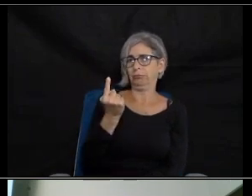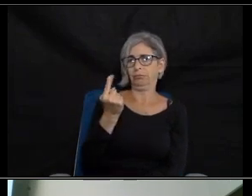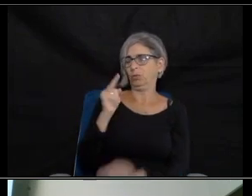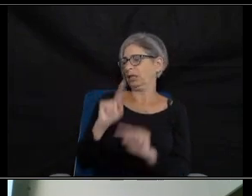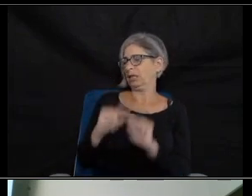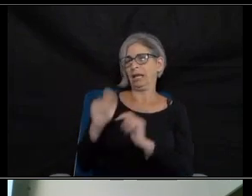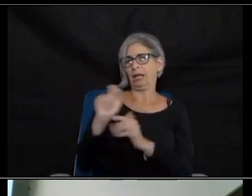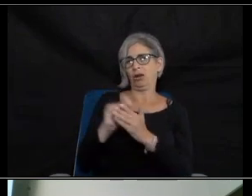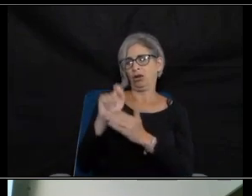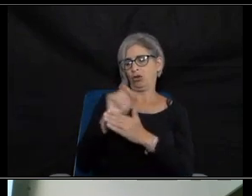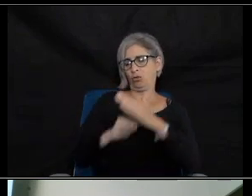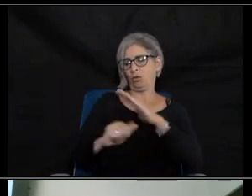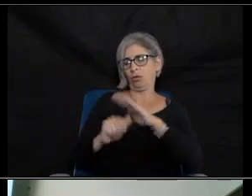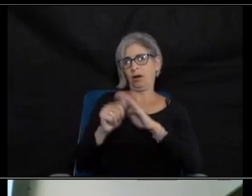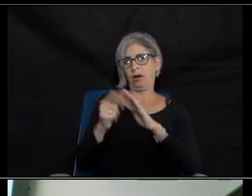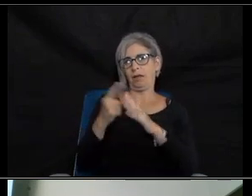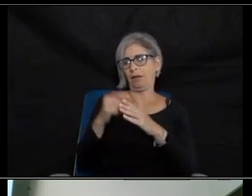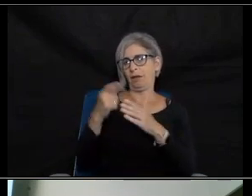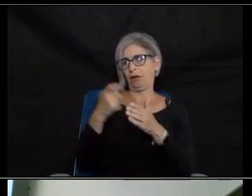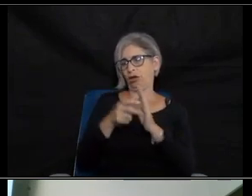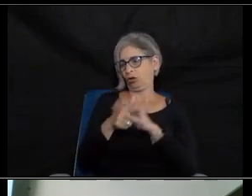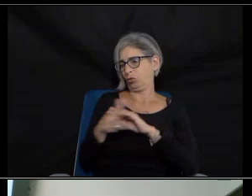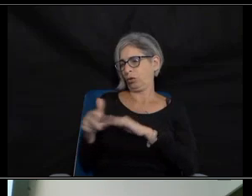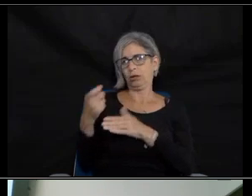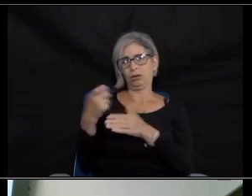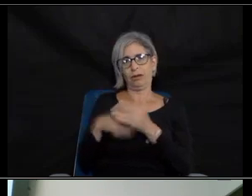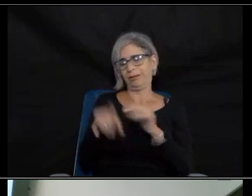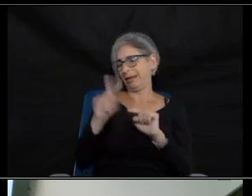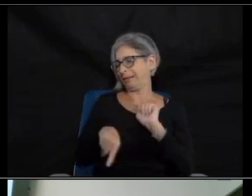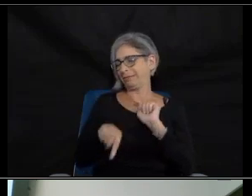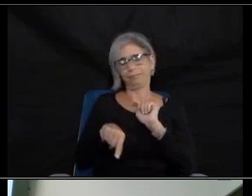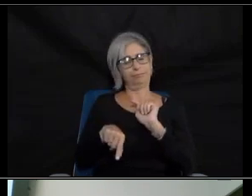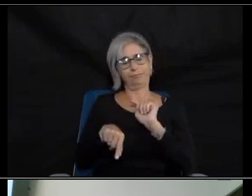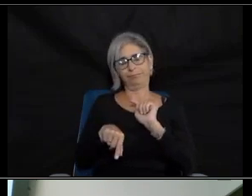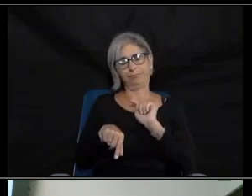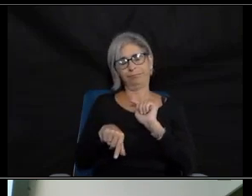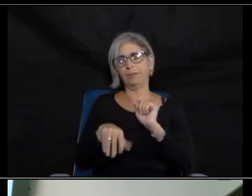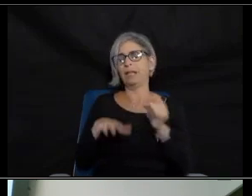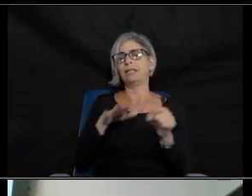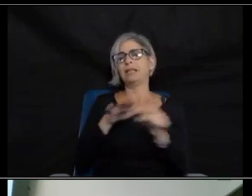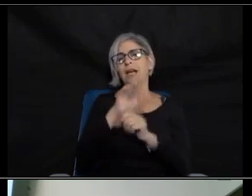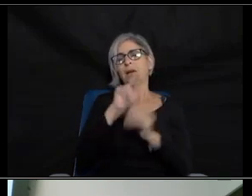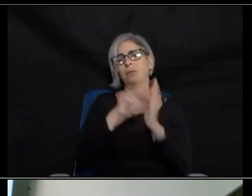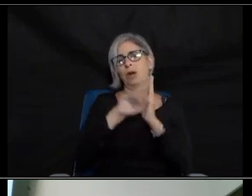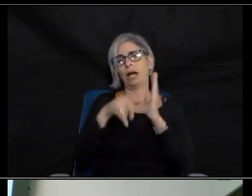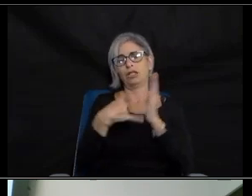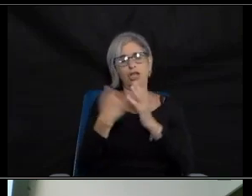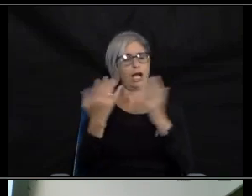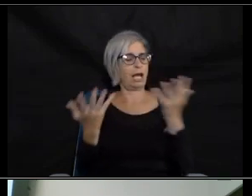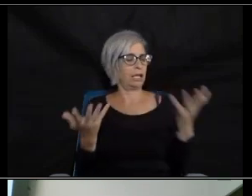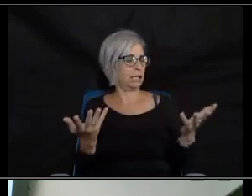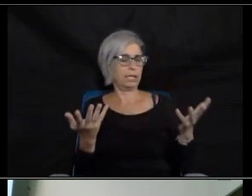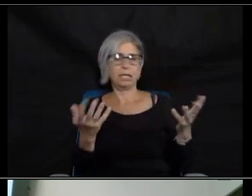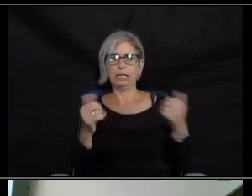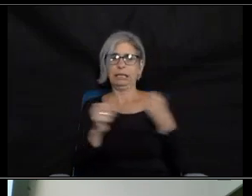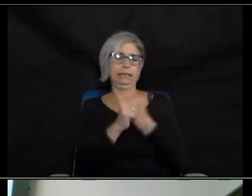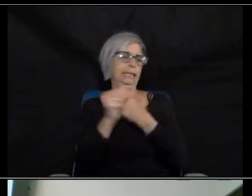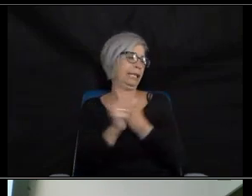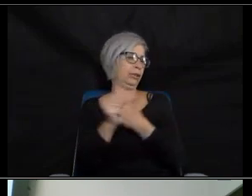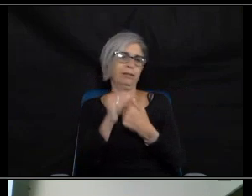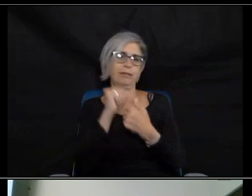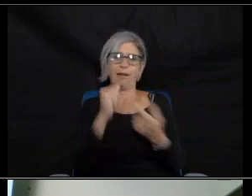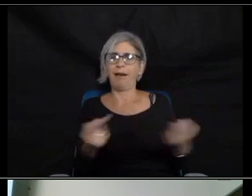the garages. We can't underwrite the cost of the garages. The entire project is in a danger of